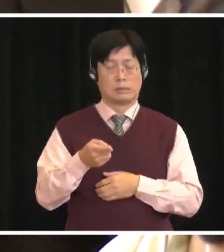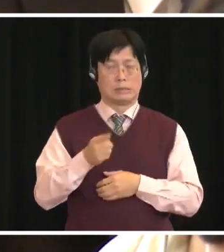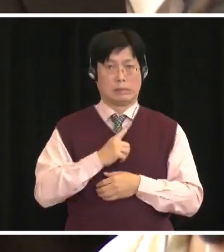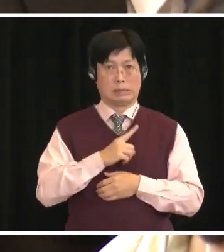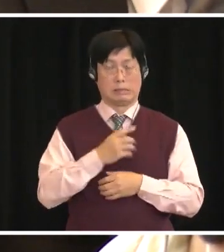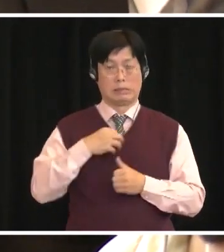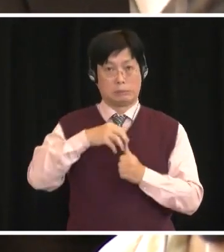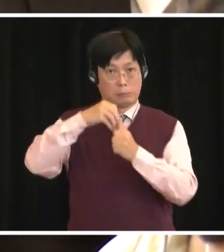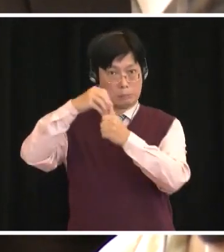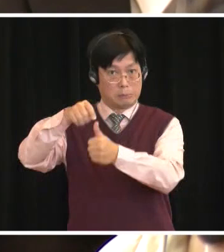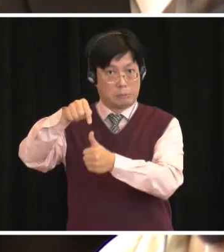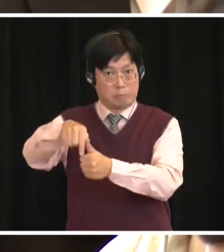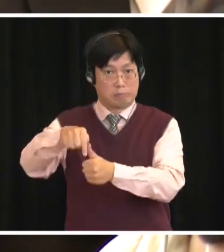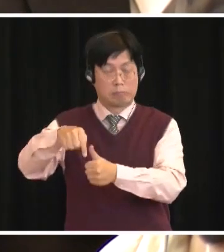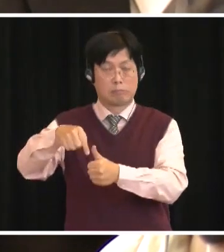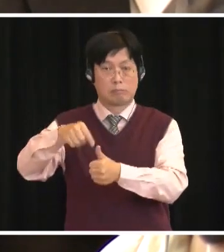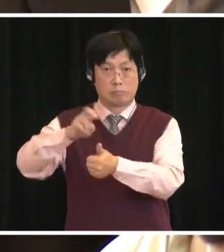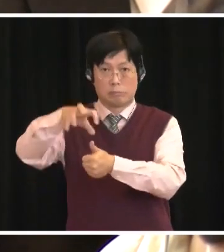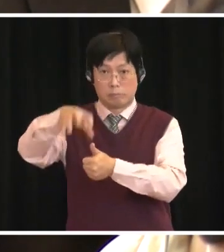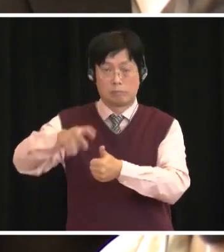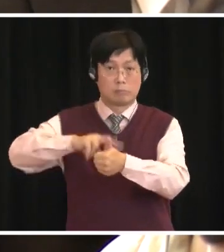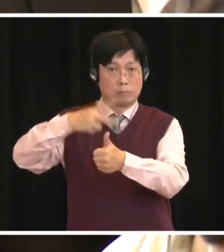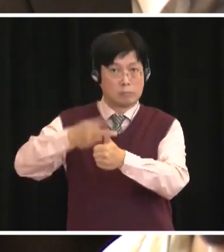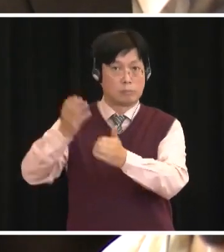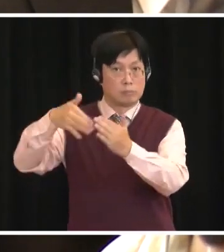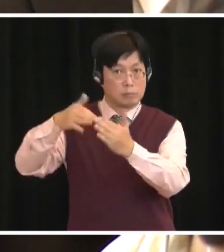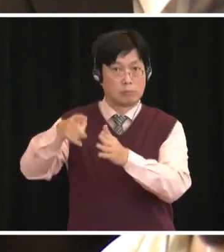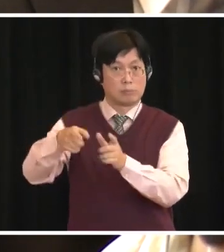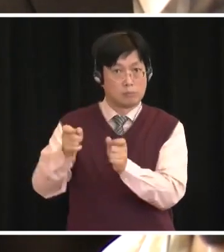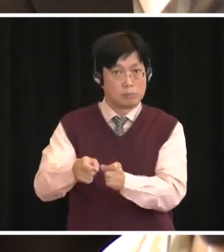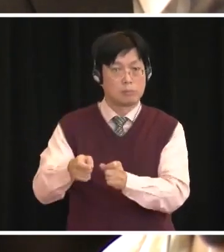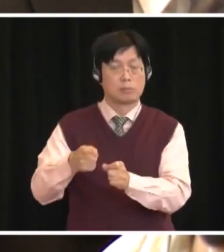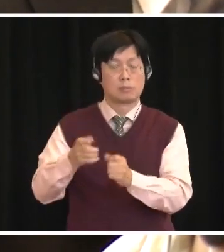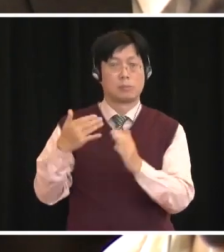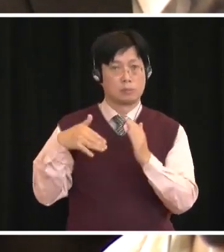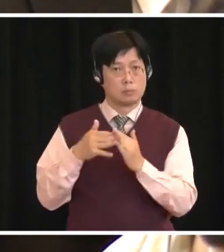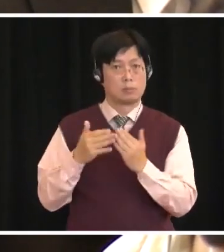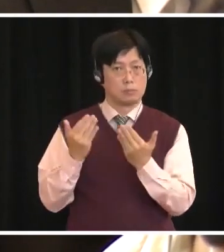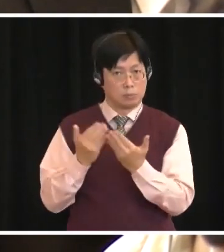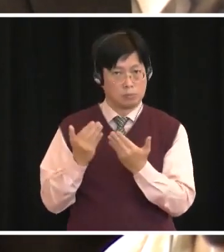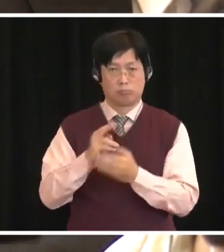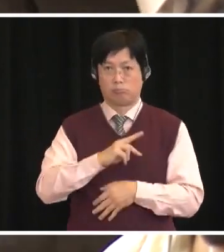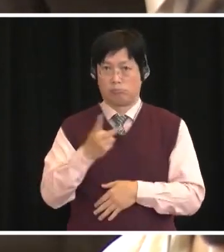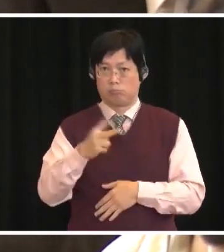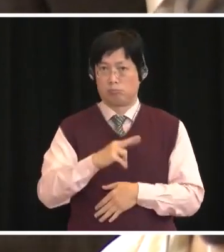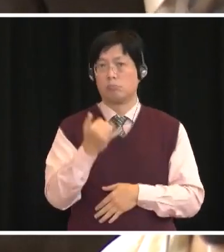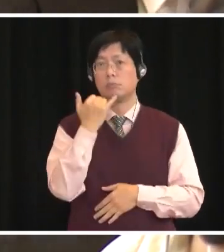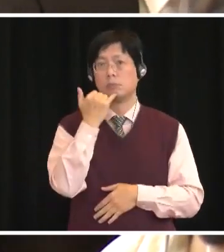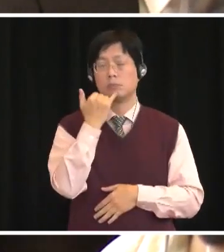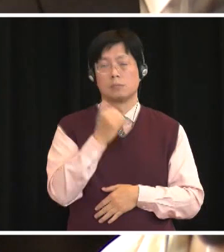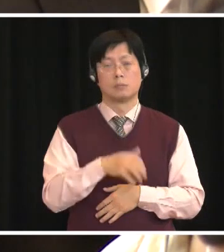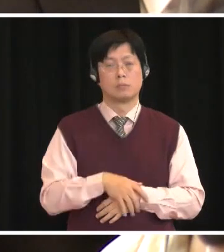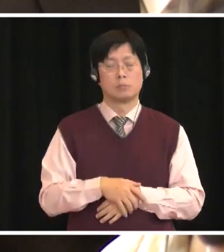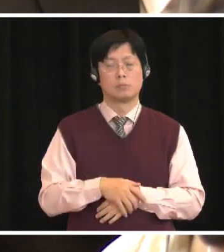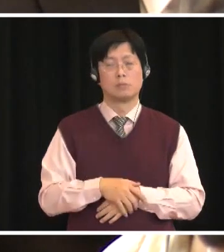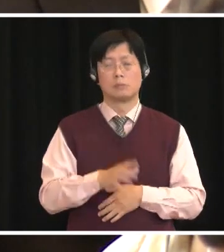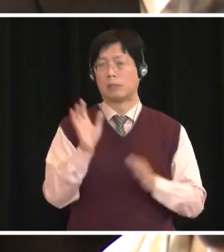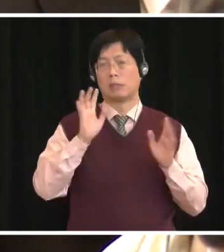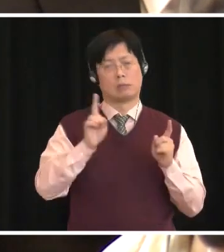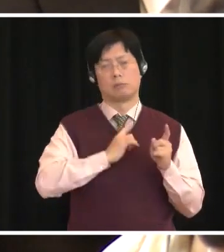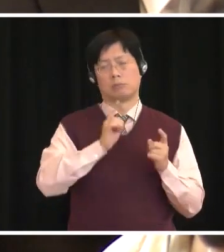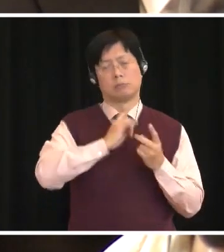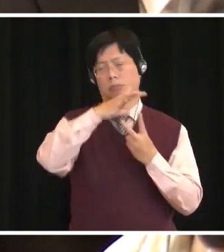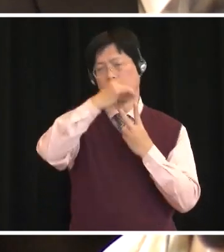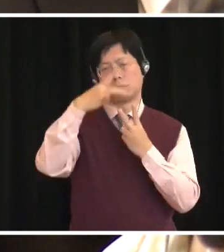may return to his or her original household or to the school in